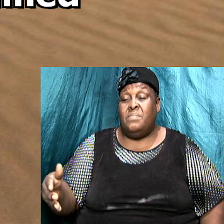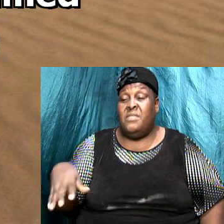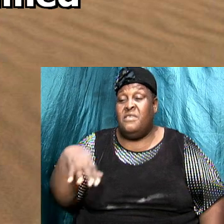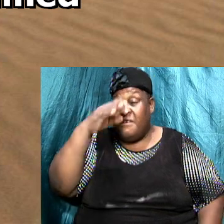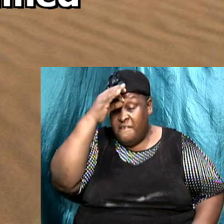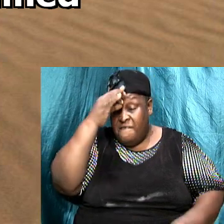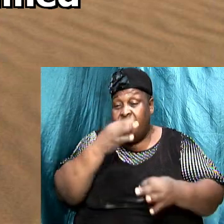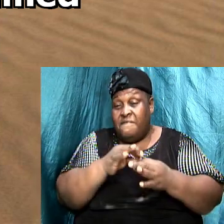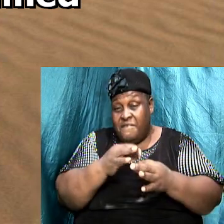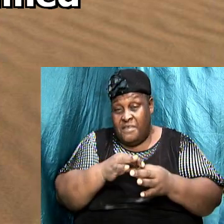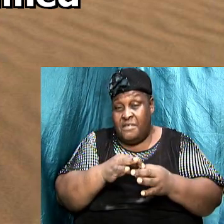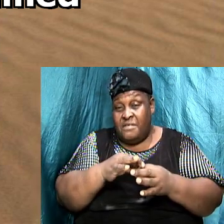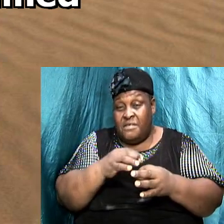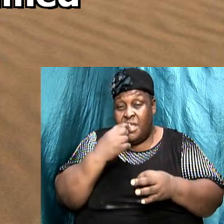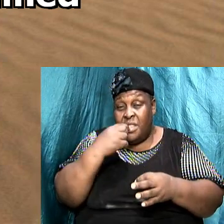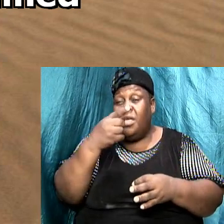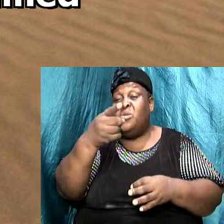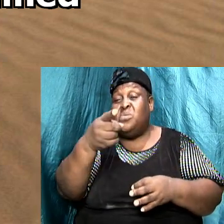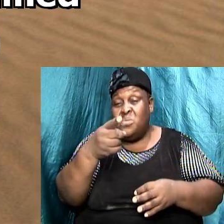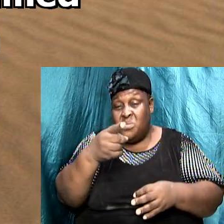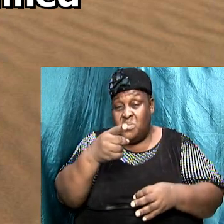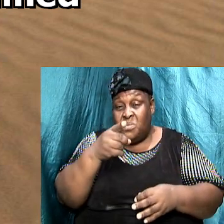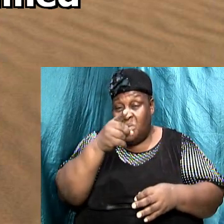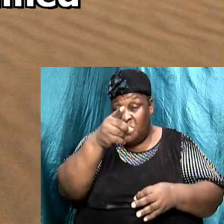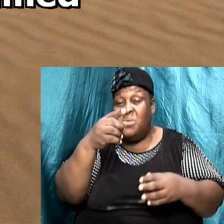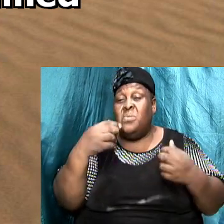faith say you have it.